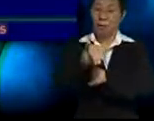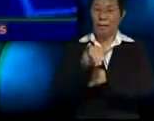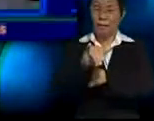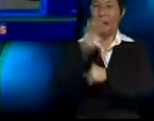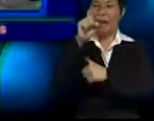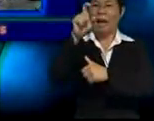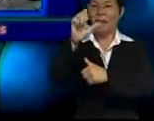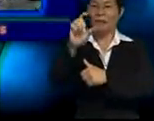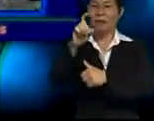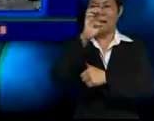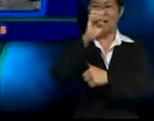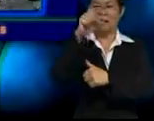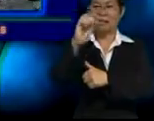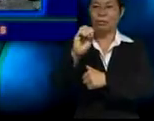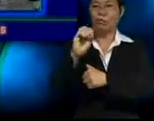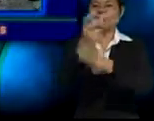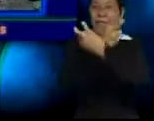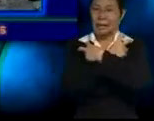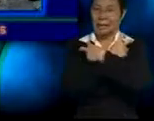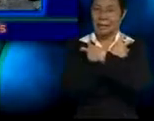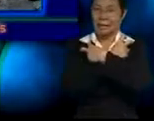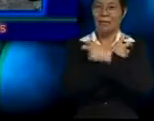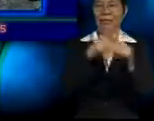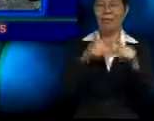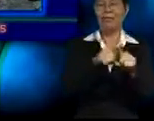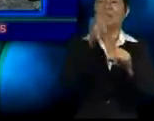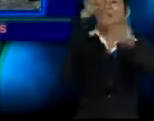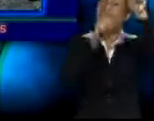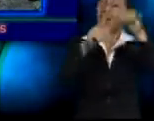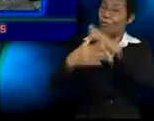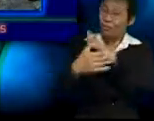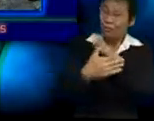exoskeleton. The starfish belong to this group.